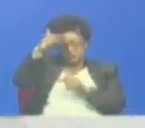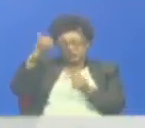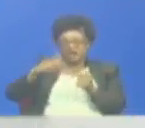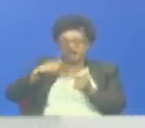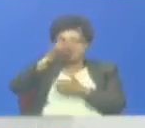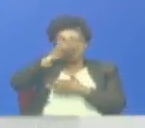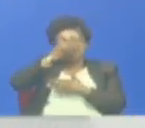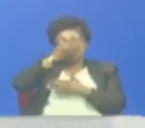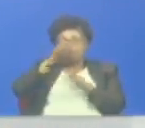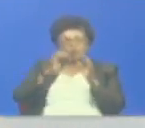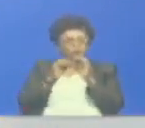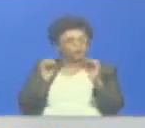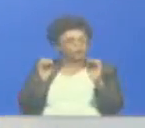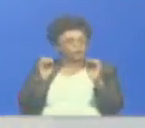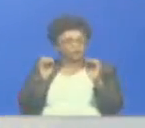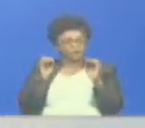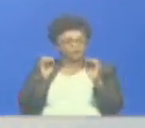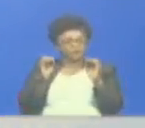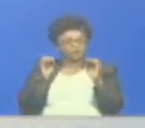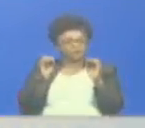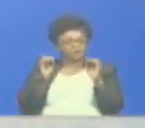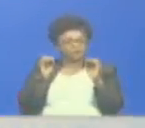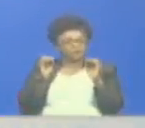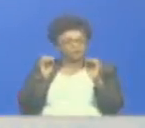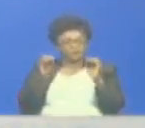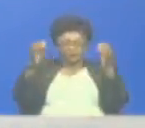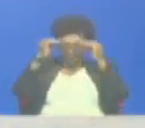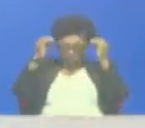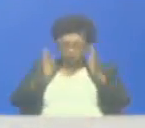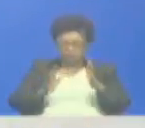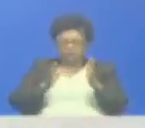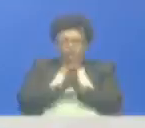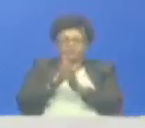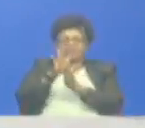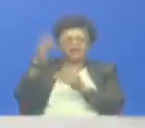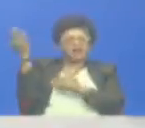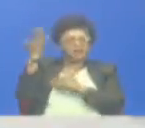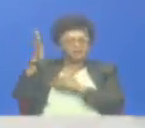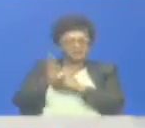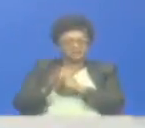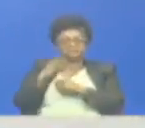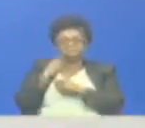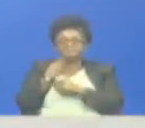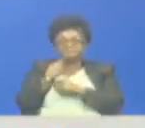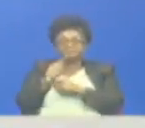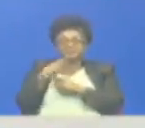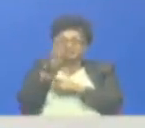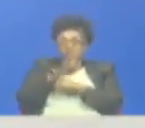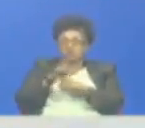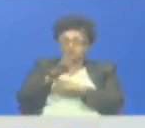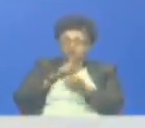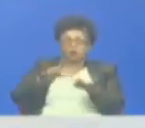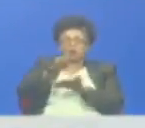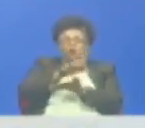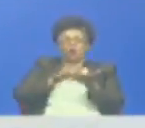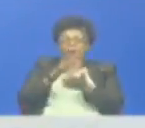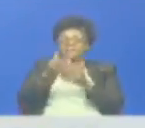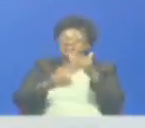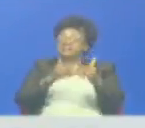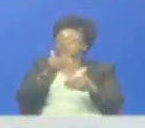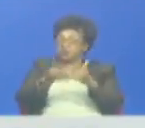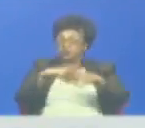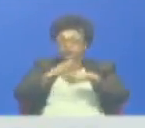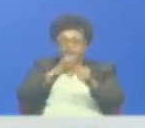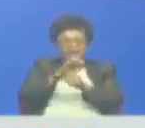not having access to ventilators. The students, together with their lecturers, say they used locally available materials